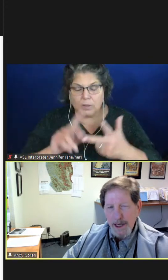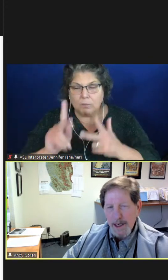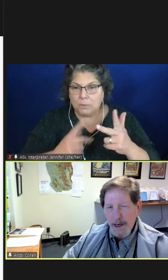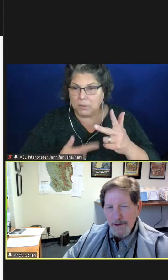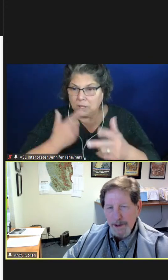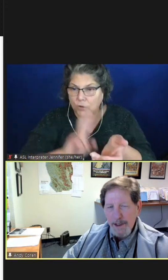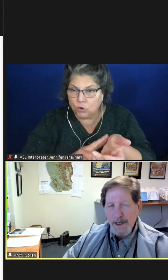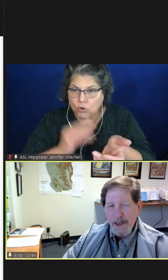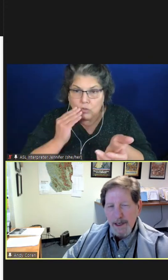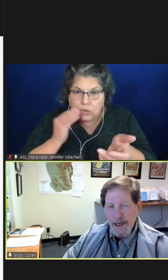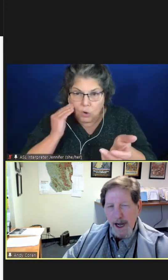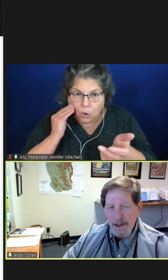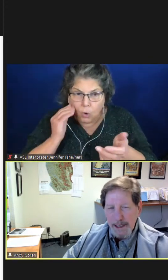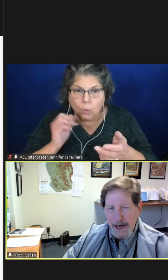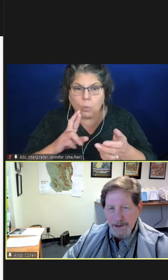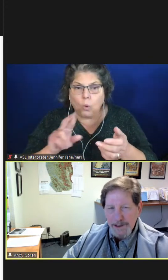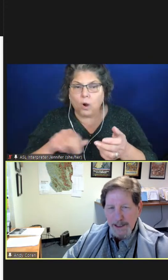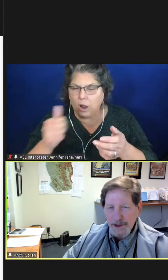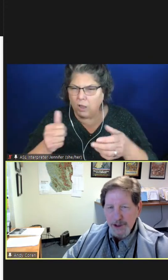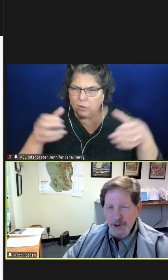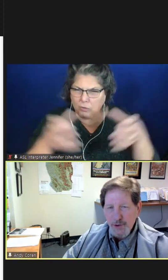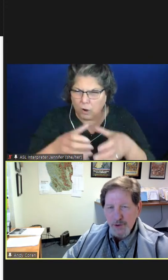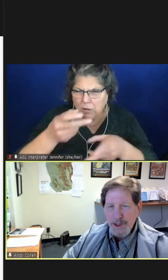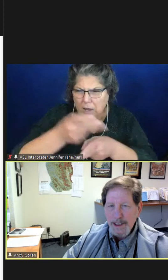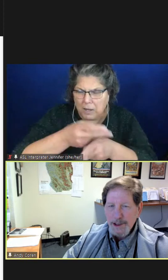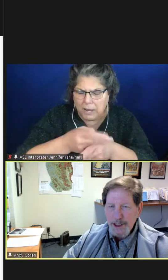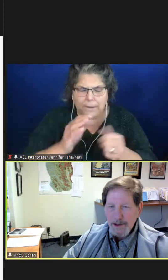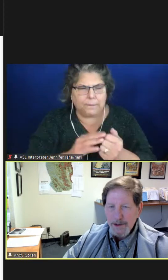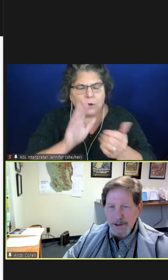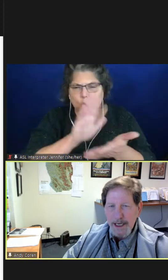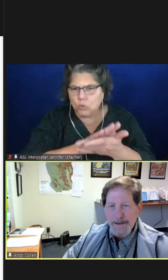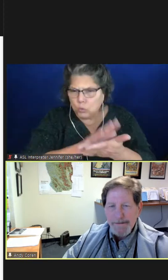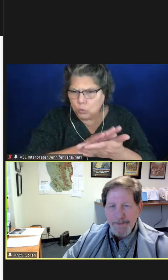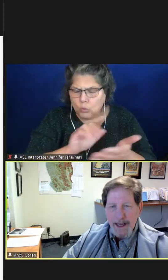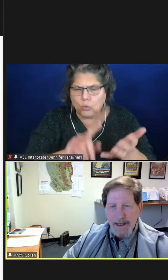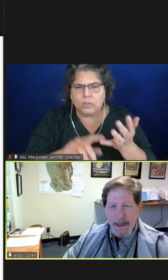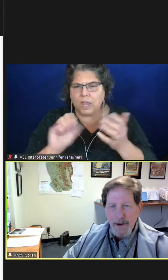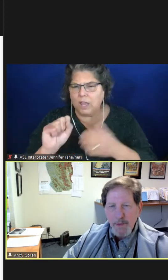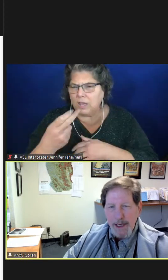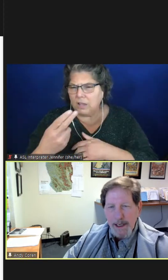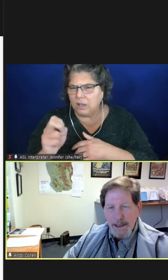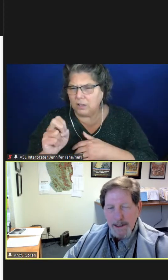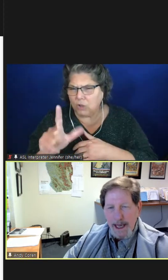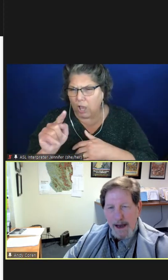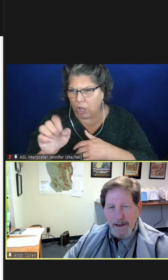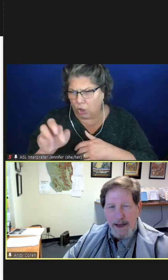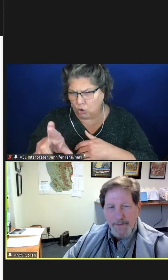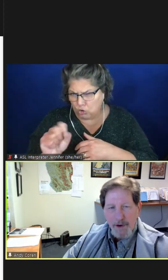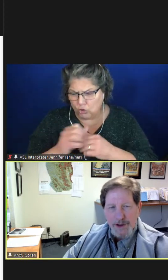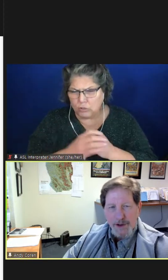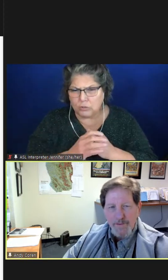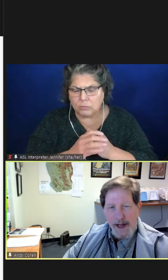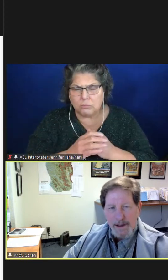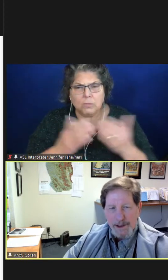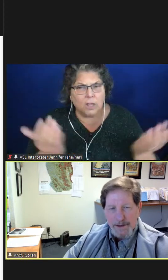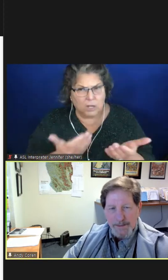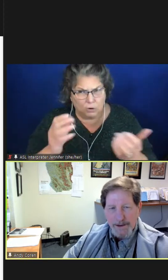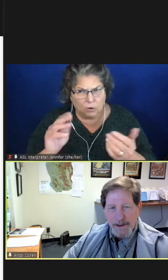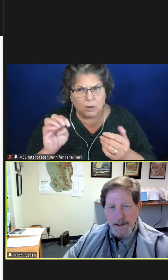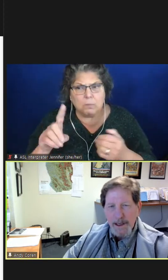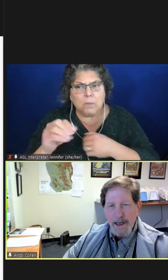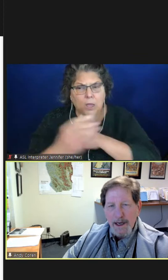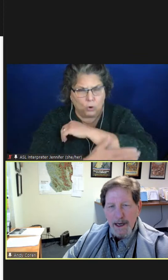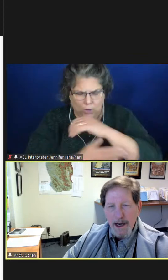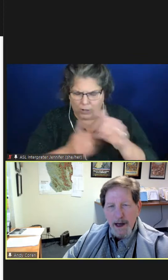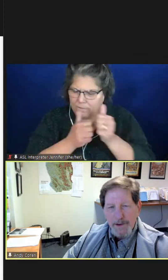homes and other congregate care settings, schools, and shelters. And we in the county have also followed this